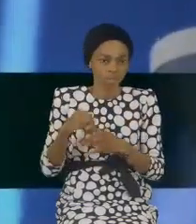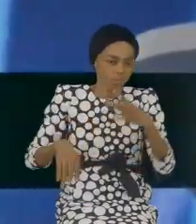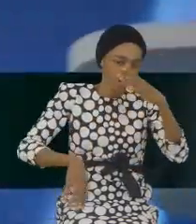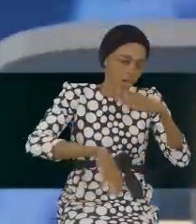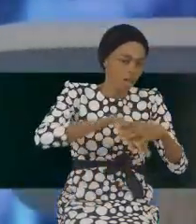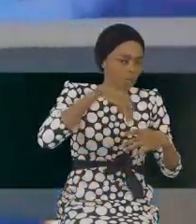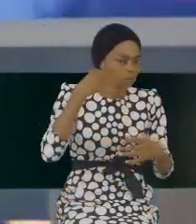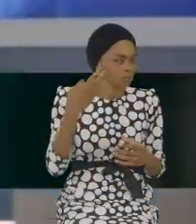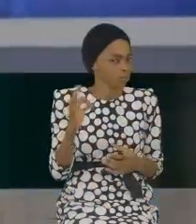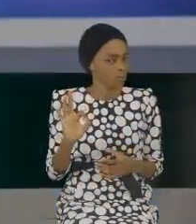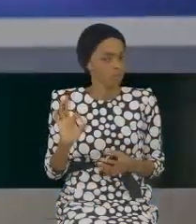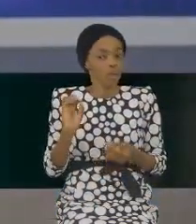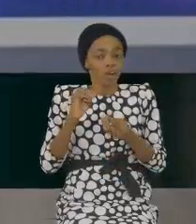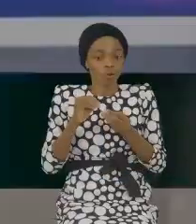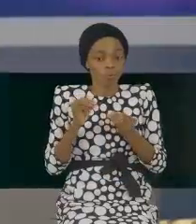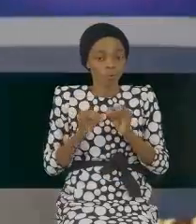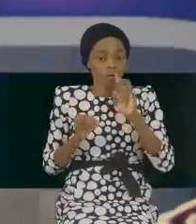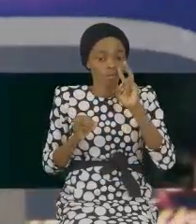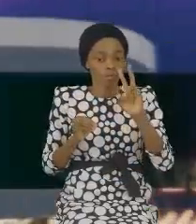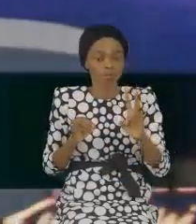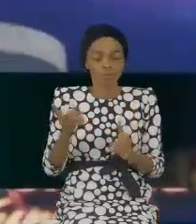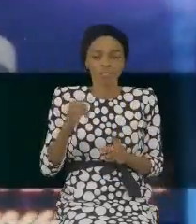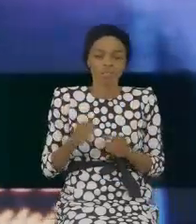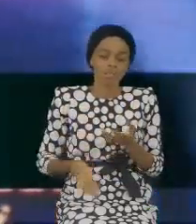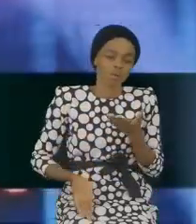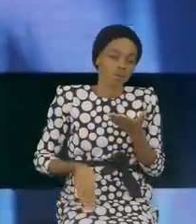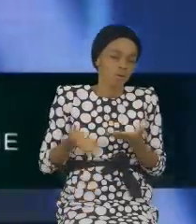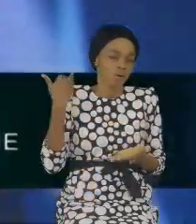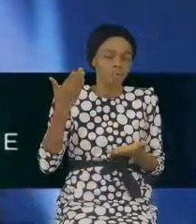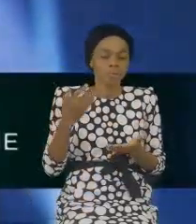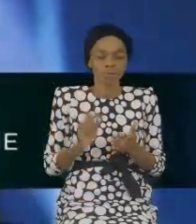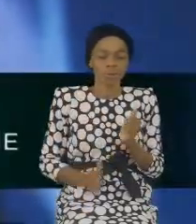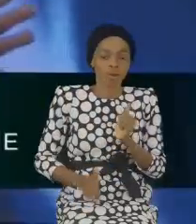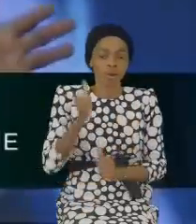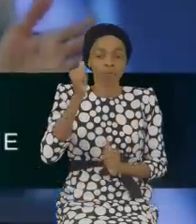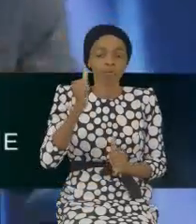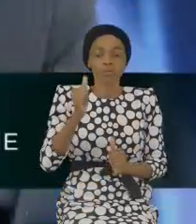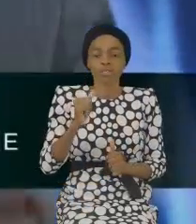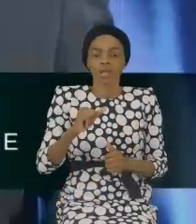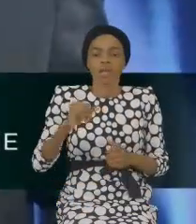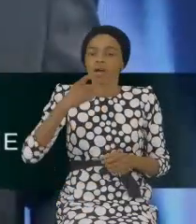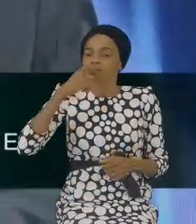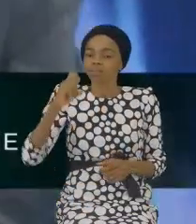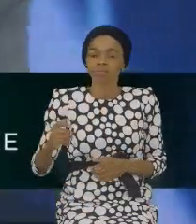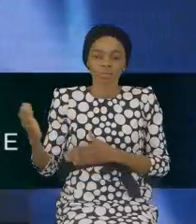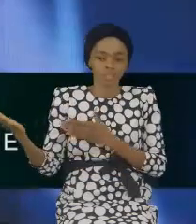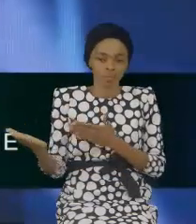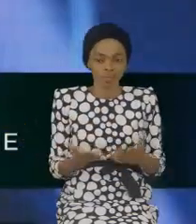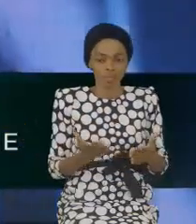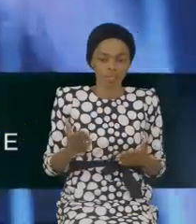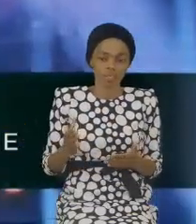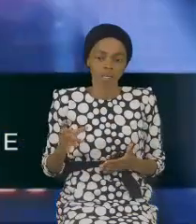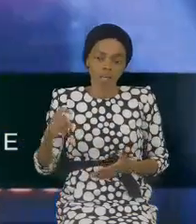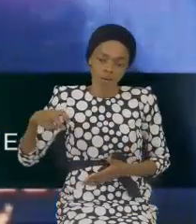one. Number two is the uppermost mandate. Bring pilgrims. Pilgrims are the people.